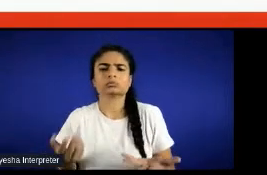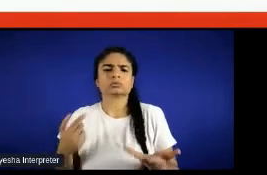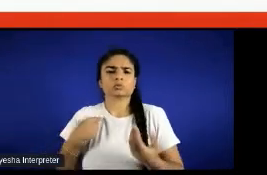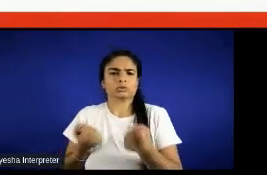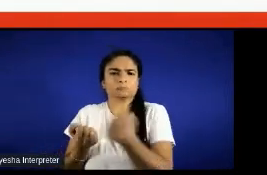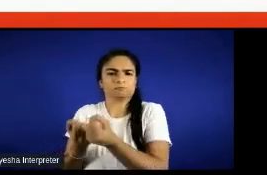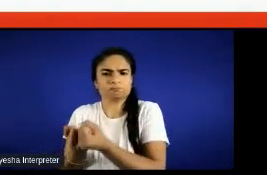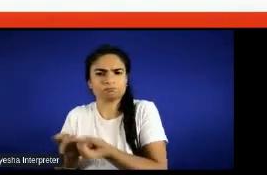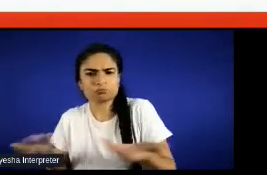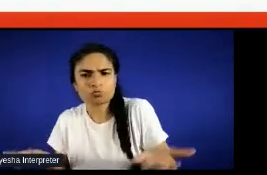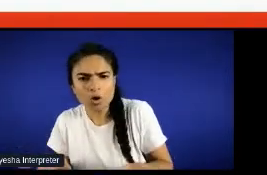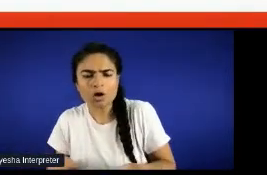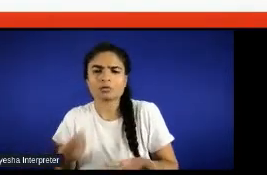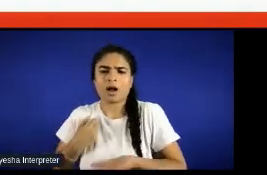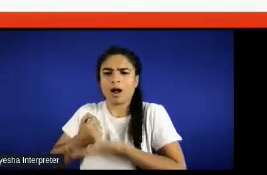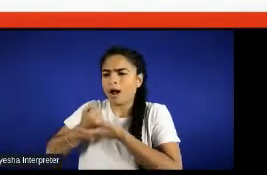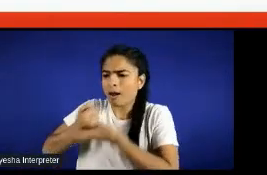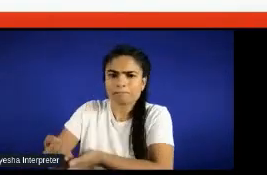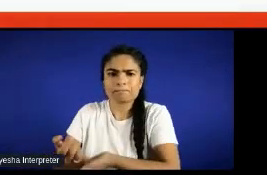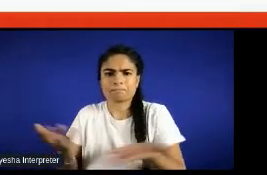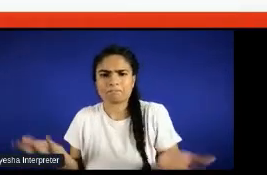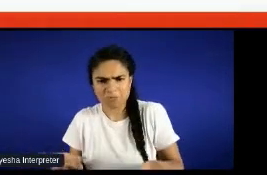brief about Save the Children,